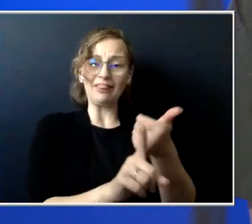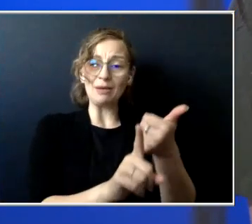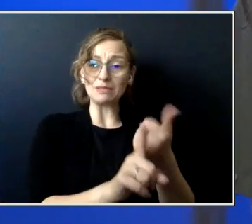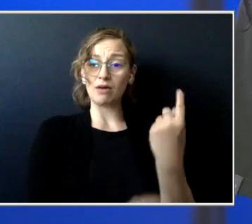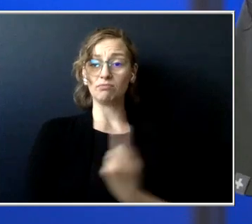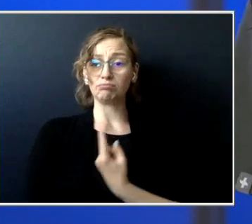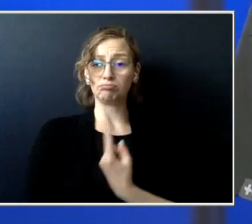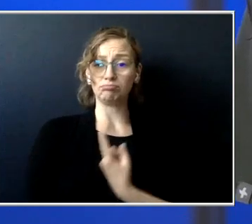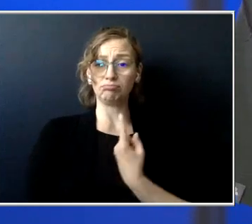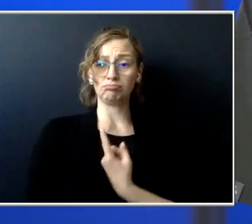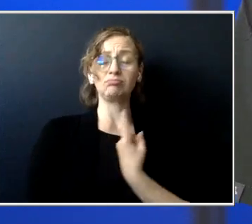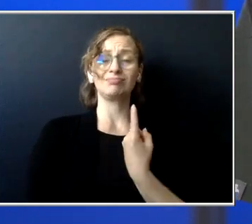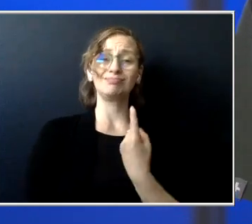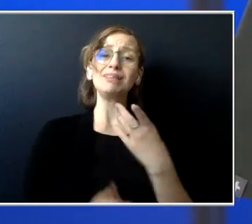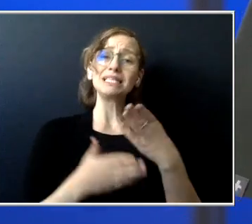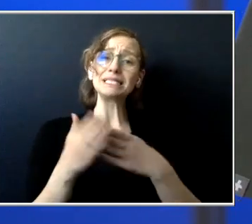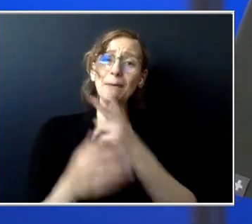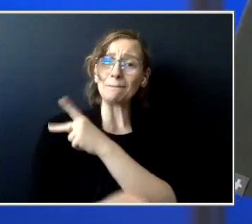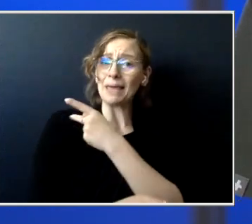it's just